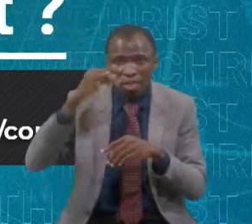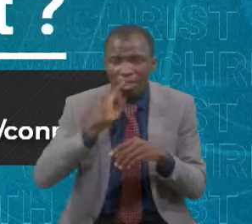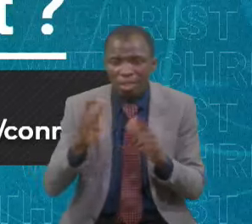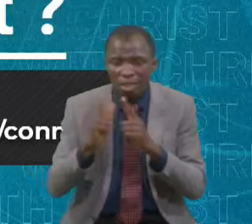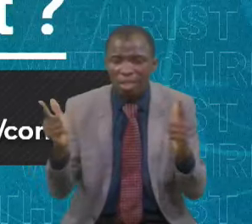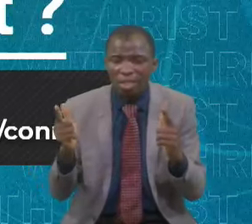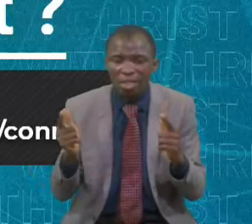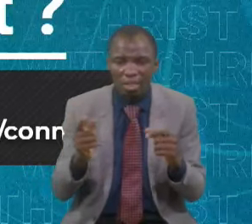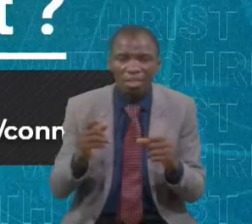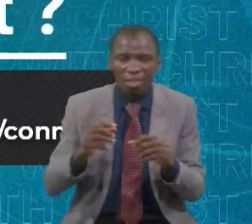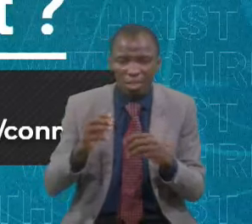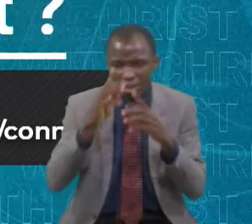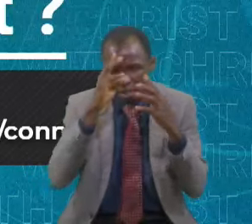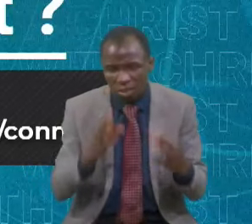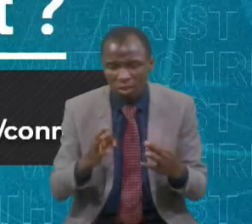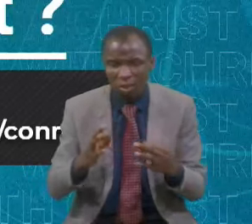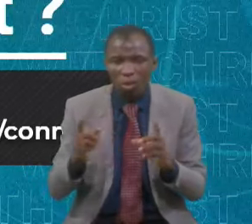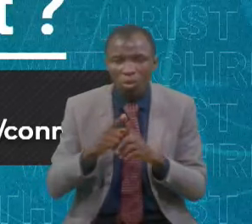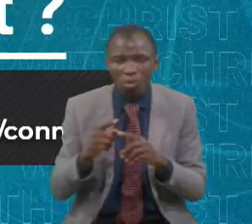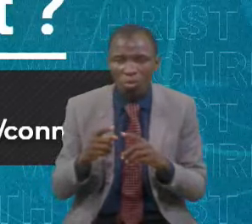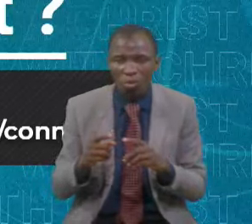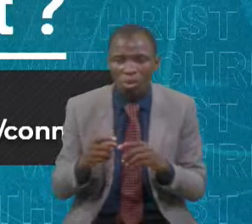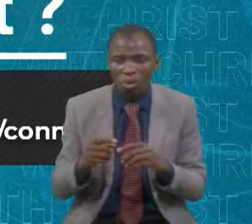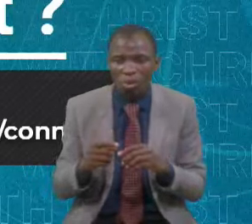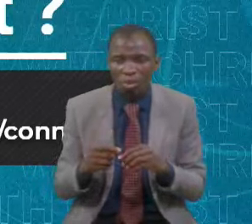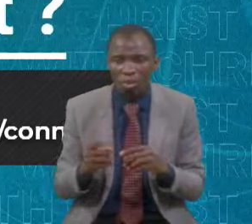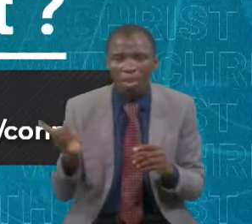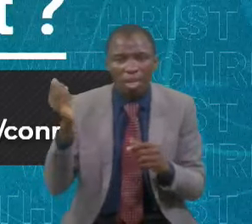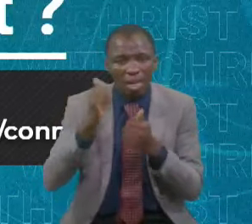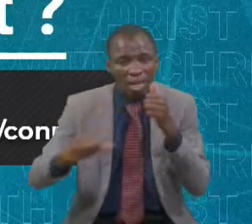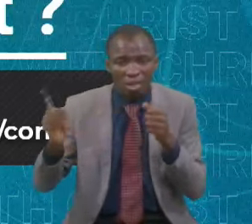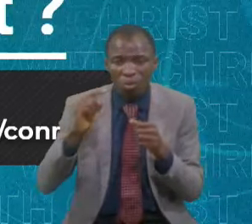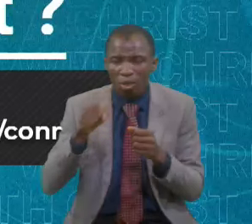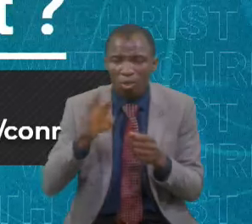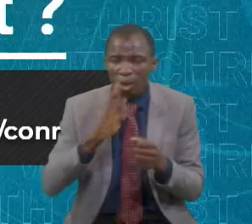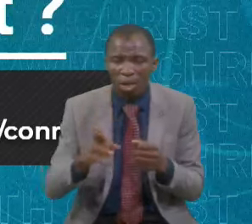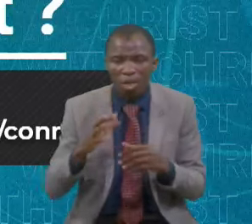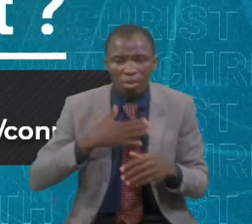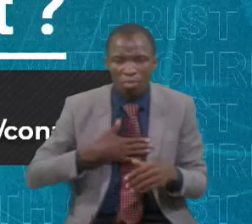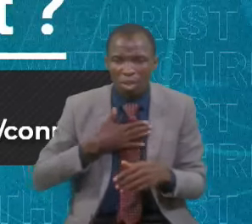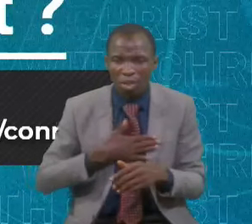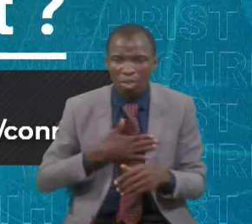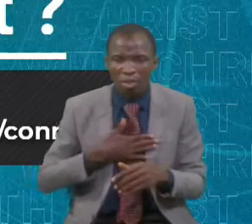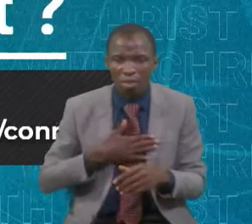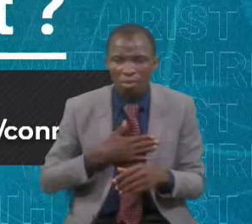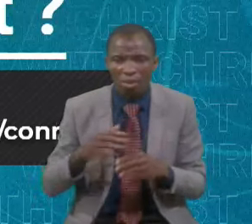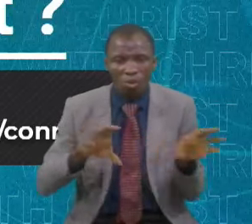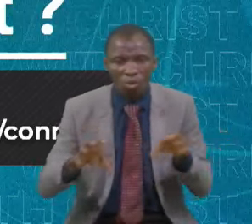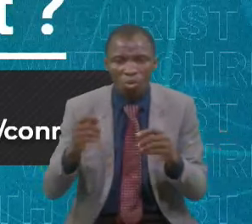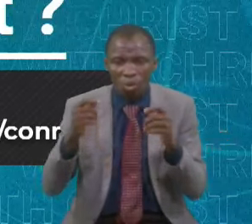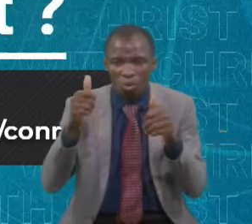fulfillment is a great decision. Wherever you are, please, do quickly, do something.